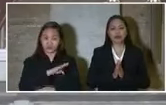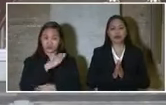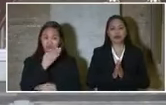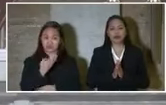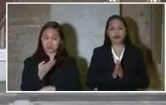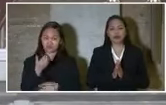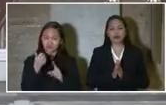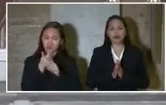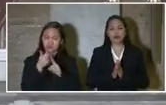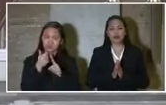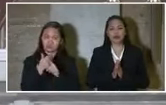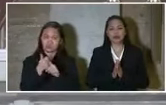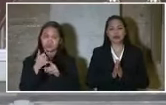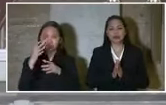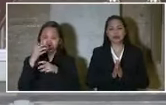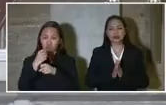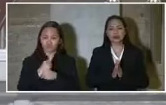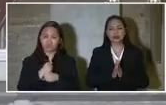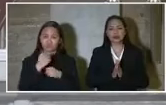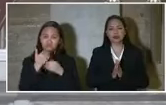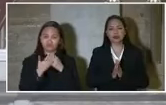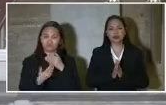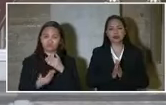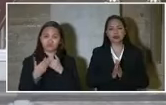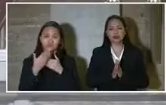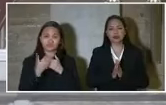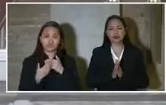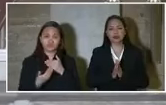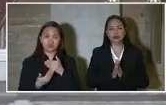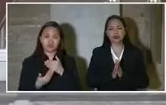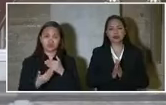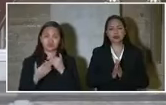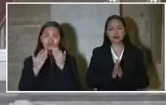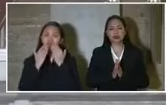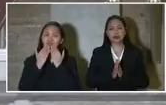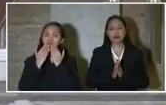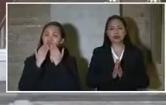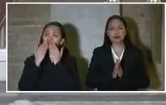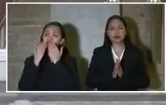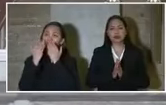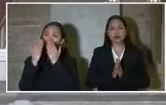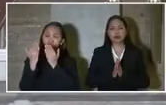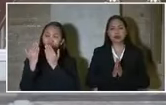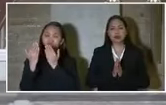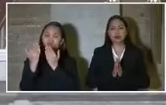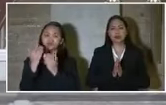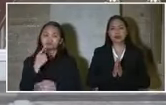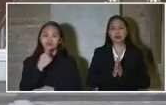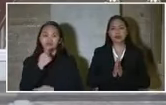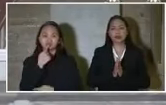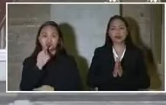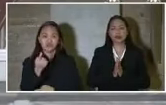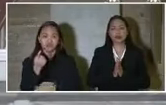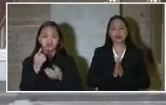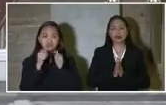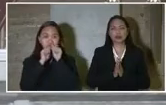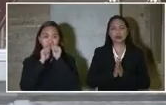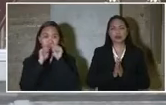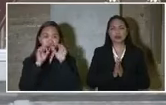he himself took bread, and giving you thanks, he said the